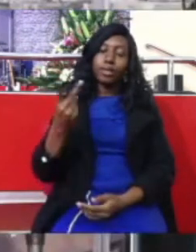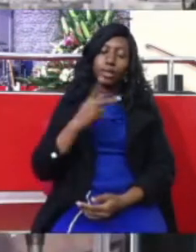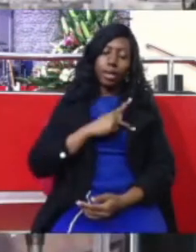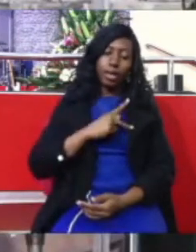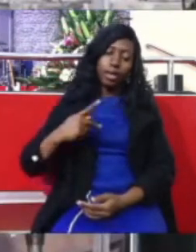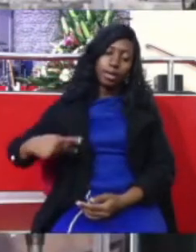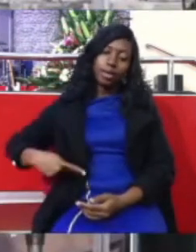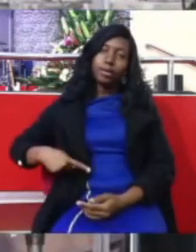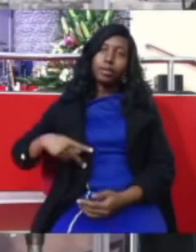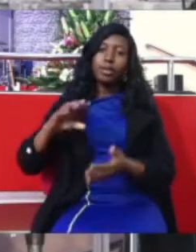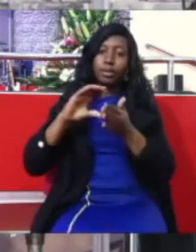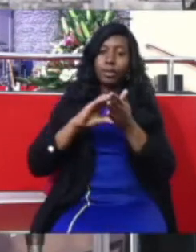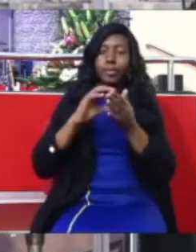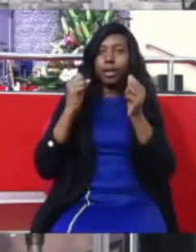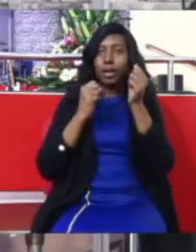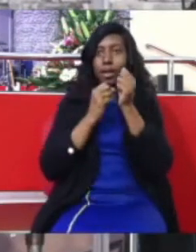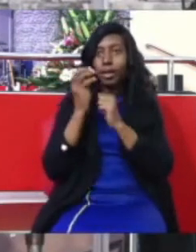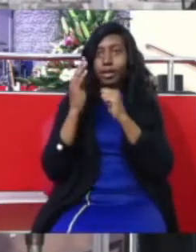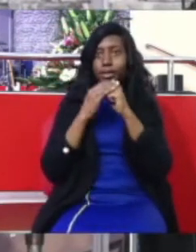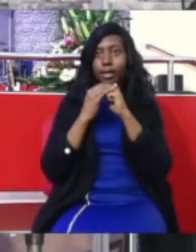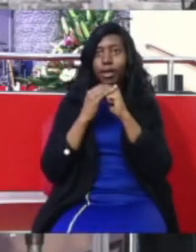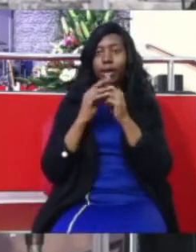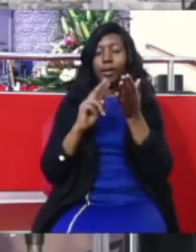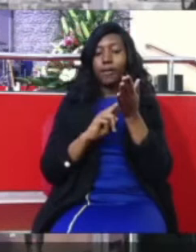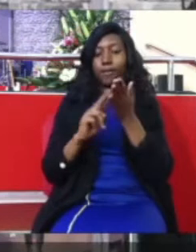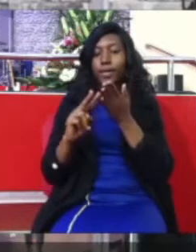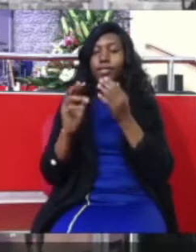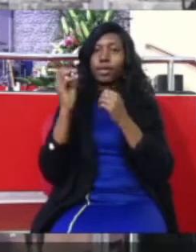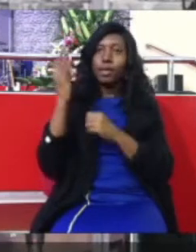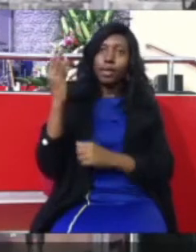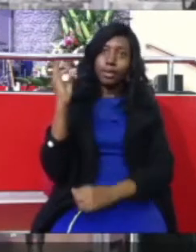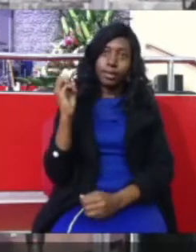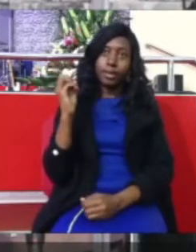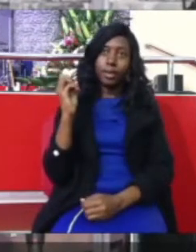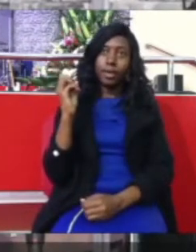30. 2 Kings chapter 19, verse 30.